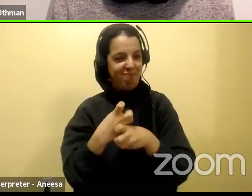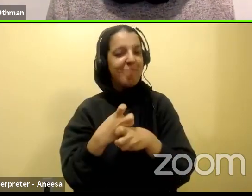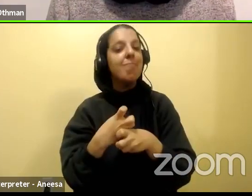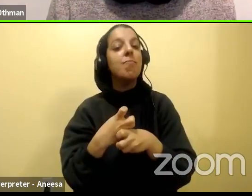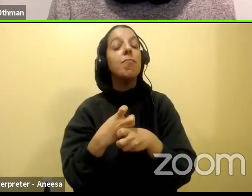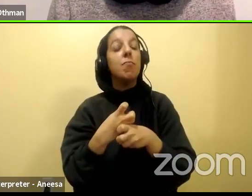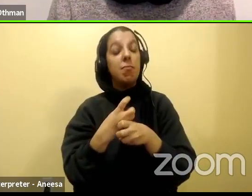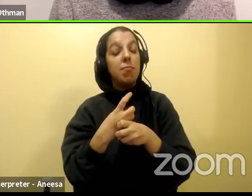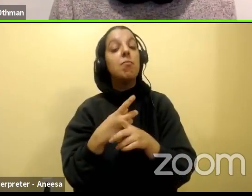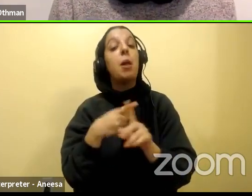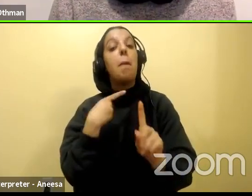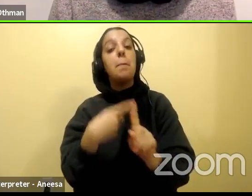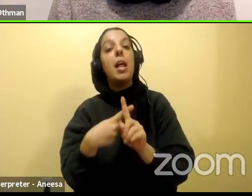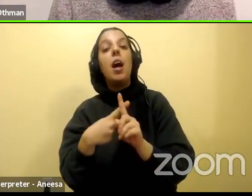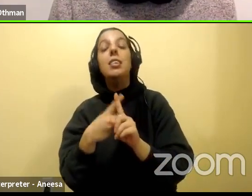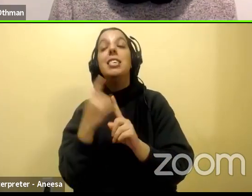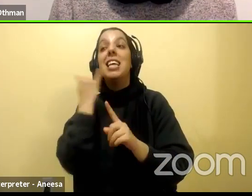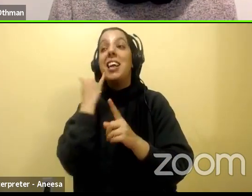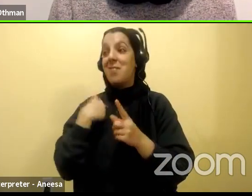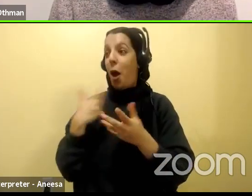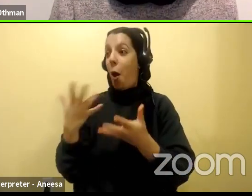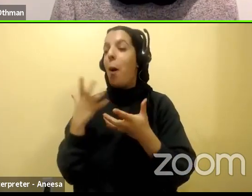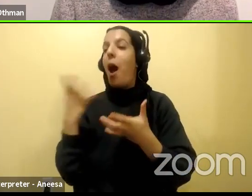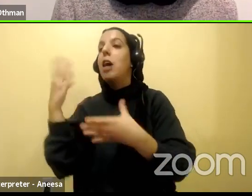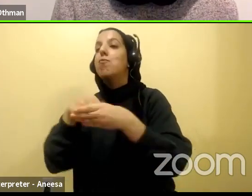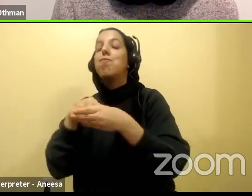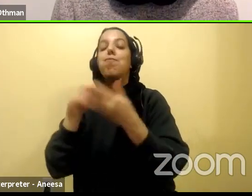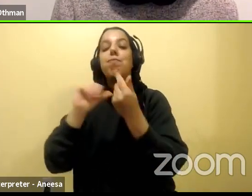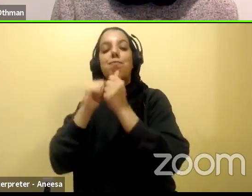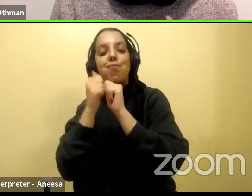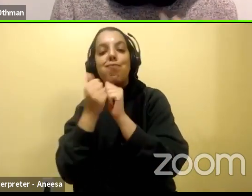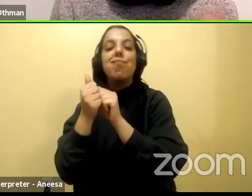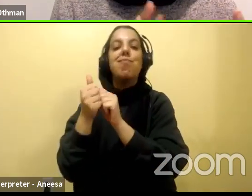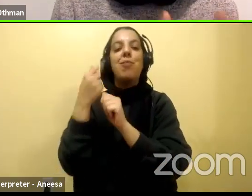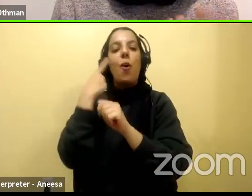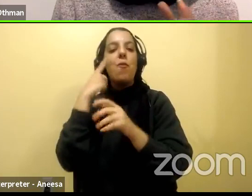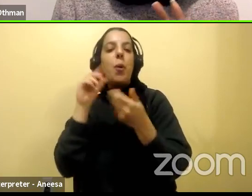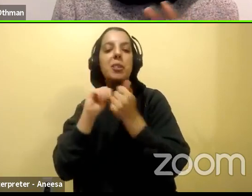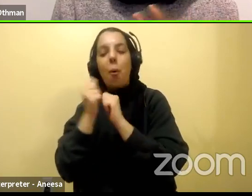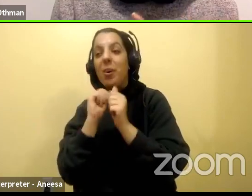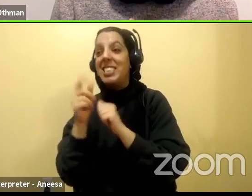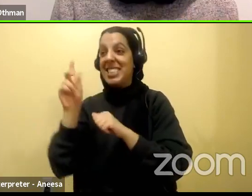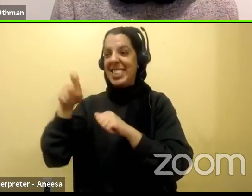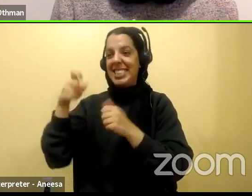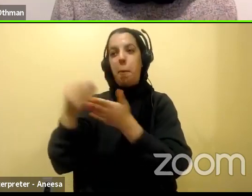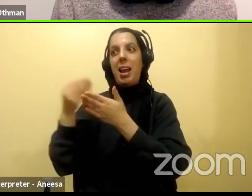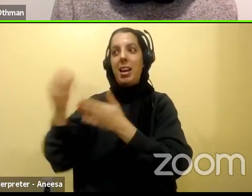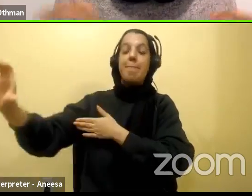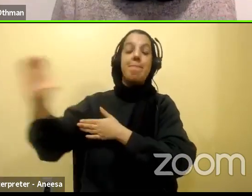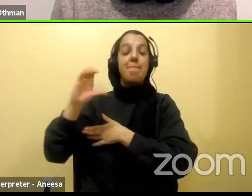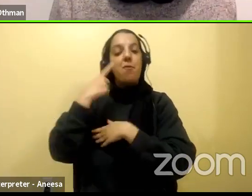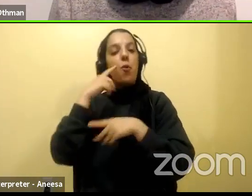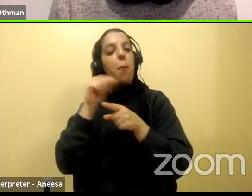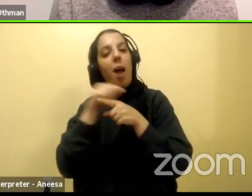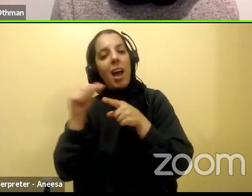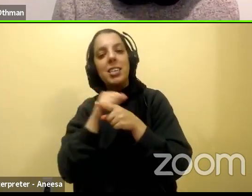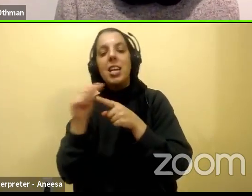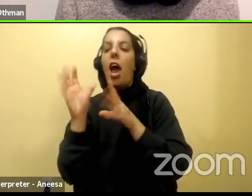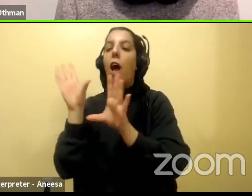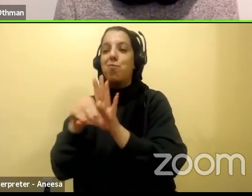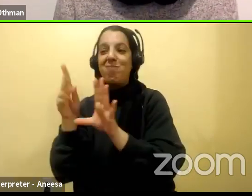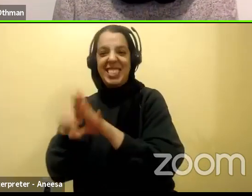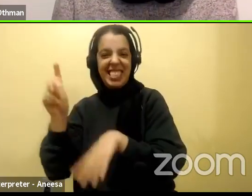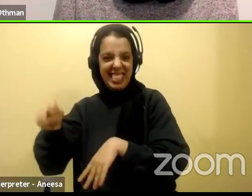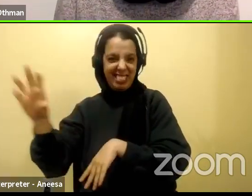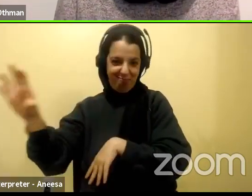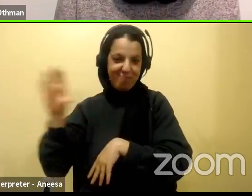to participate in championships and sports, we need a funding for, you know, for practice and, you know, just to be able to participate in